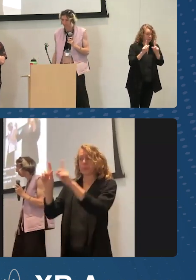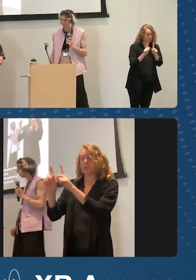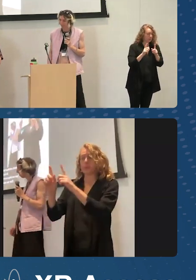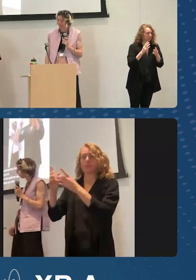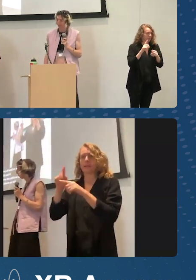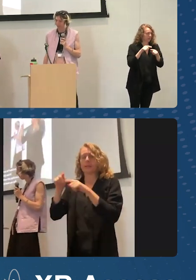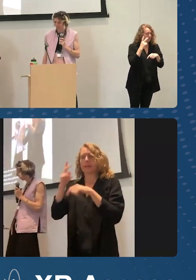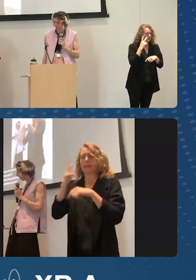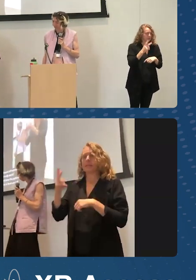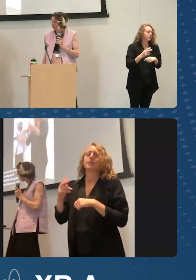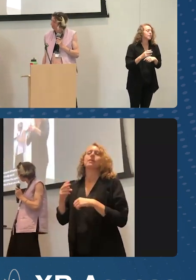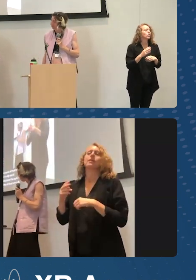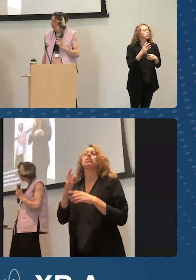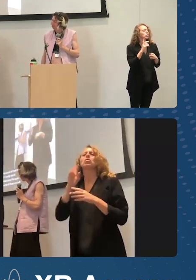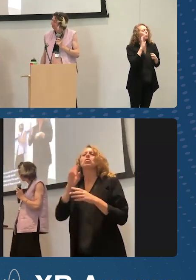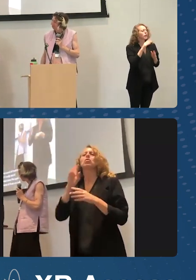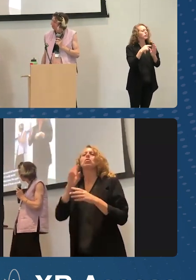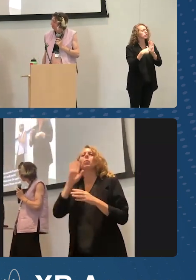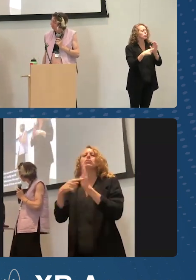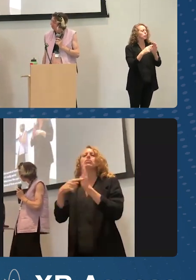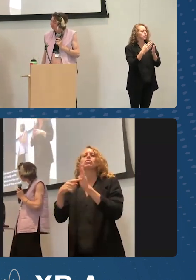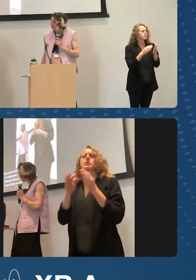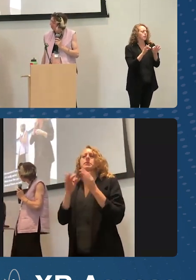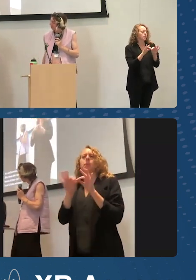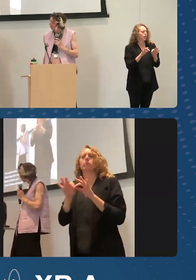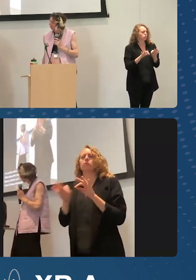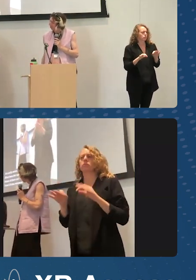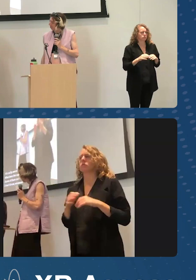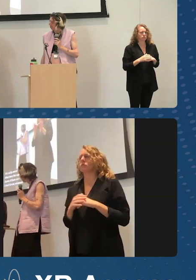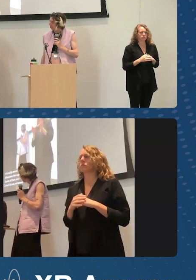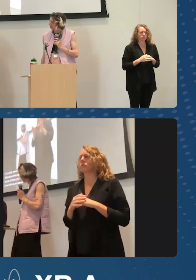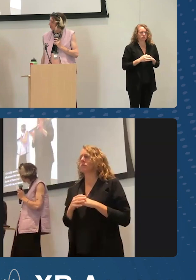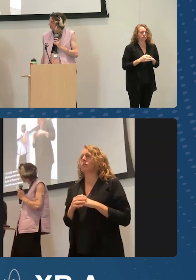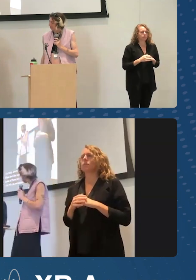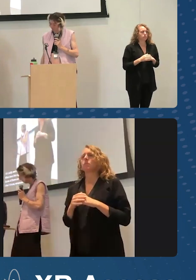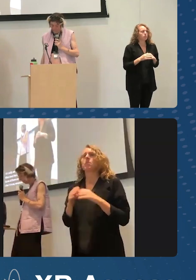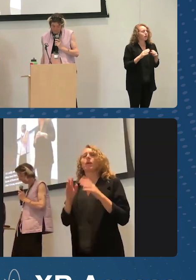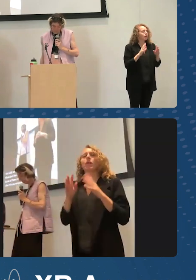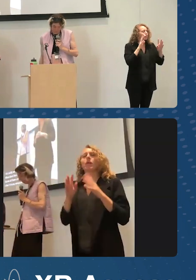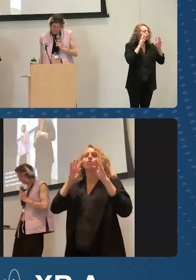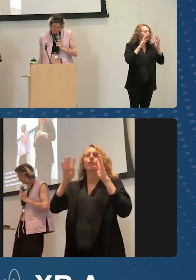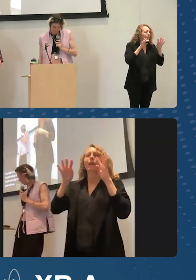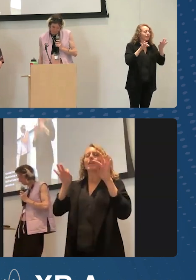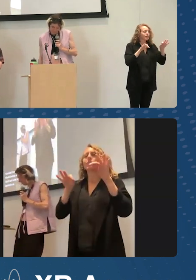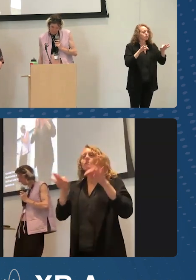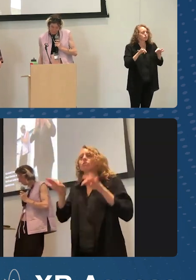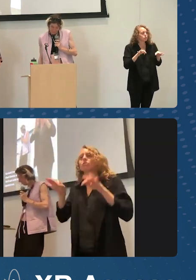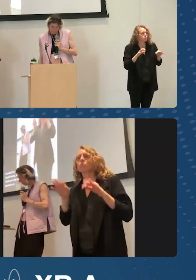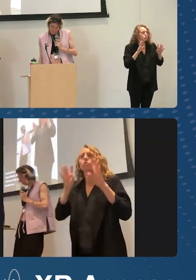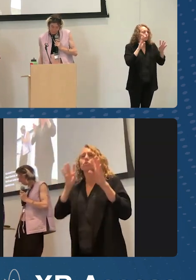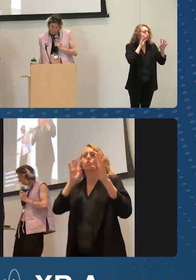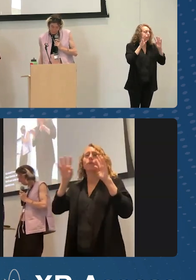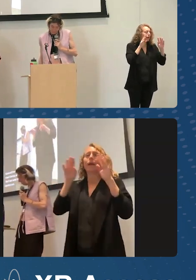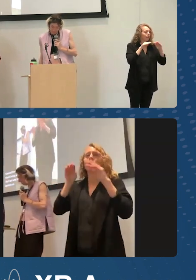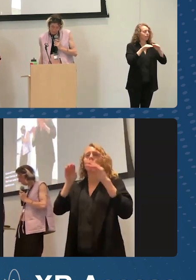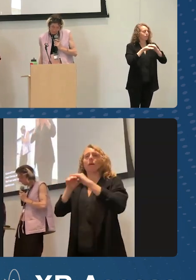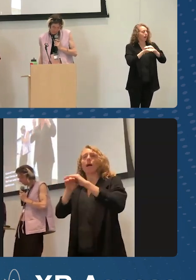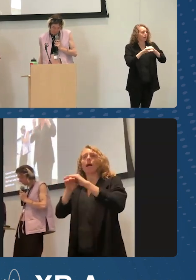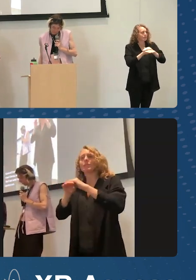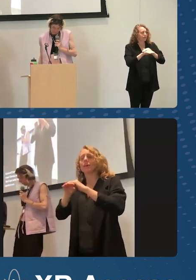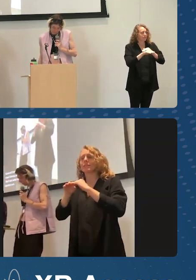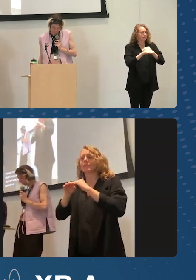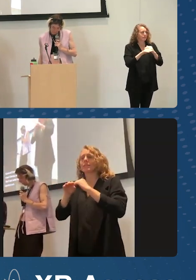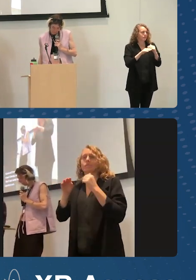You know what some of those captions are. But it's taking like creative description and creative access. You